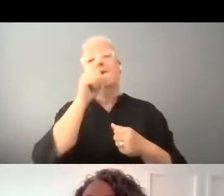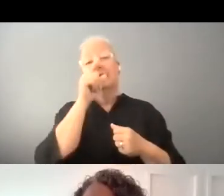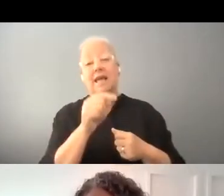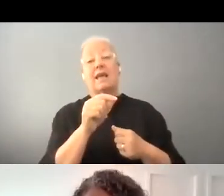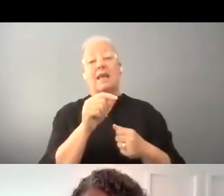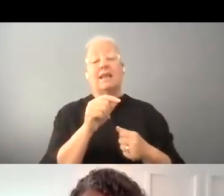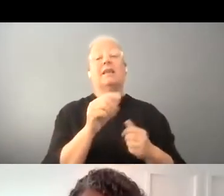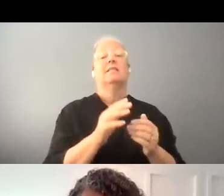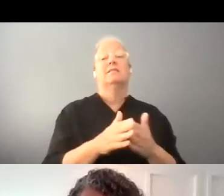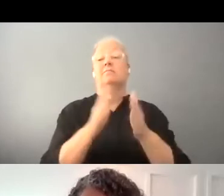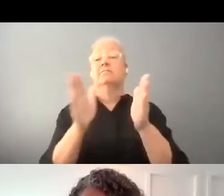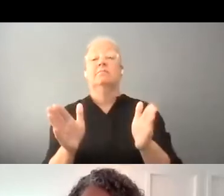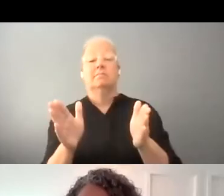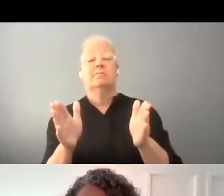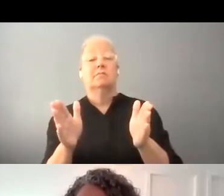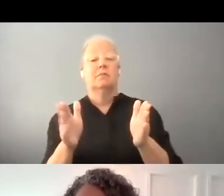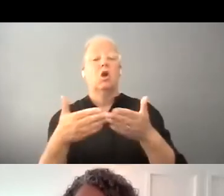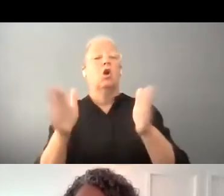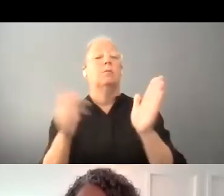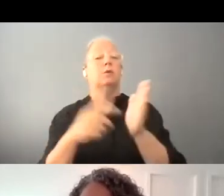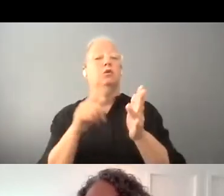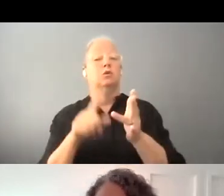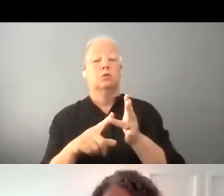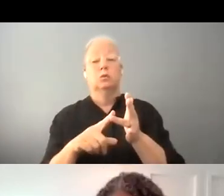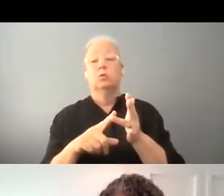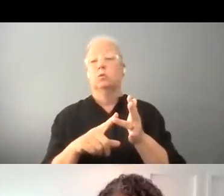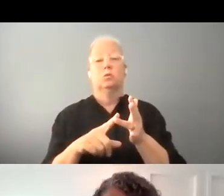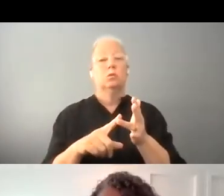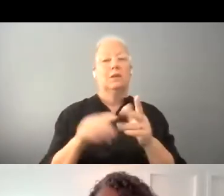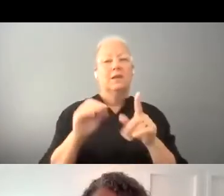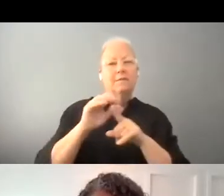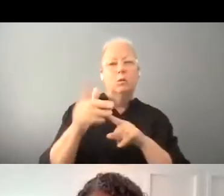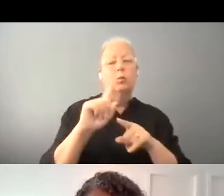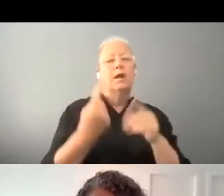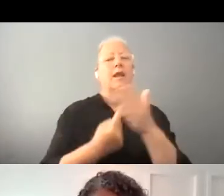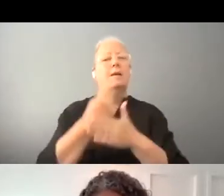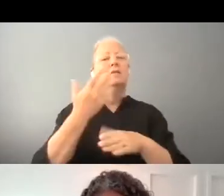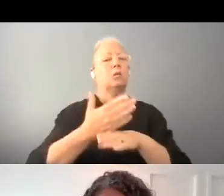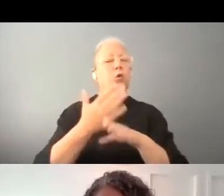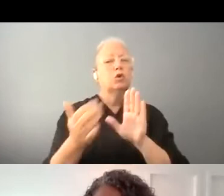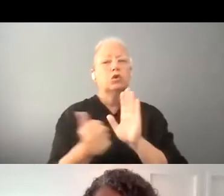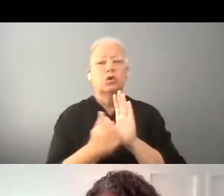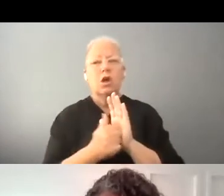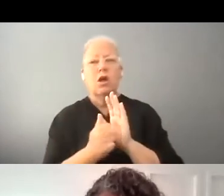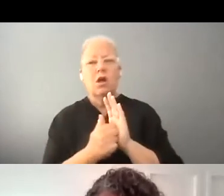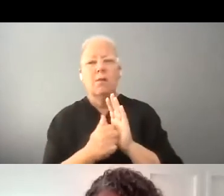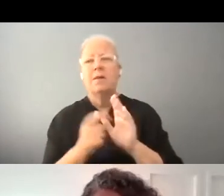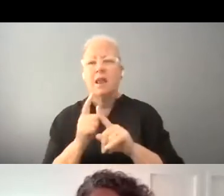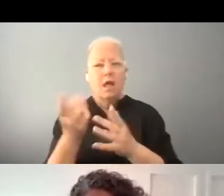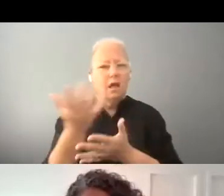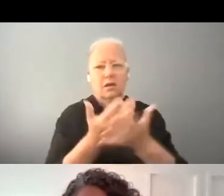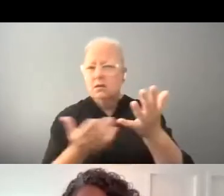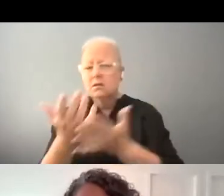getting influenced by what occurs in the workshop and hearing and getting guidance, and then being inspired then